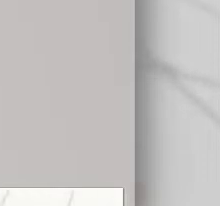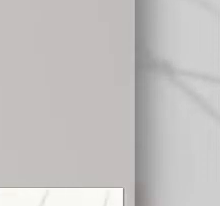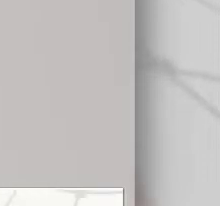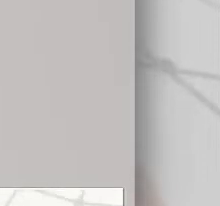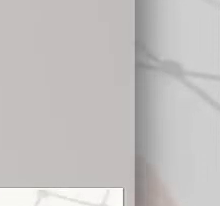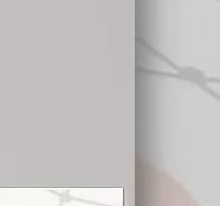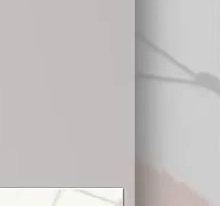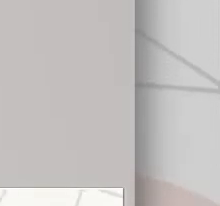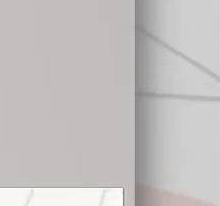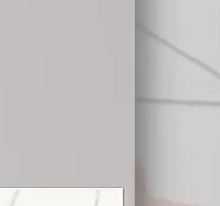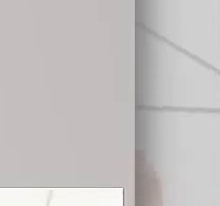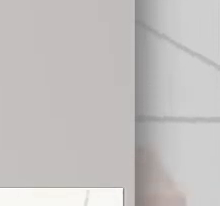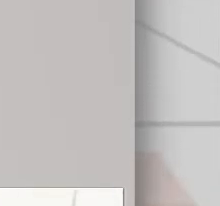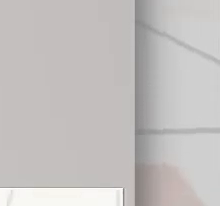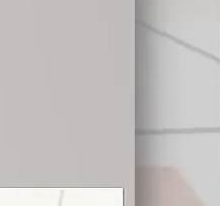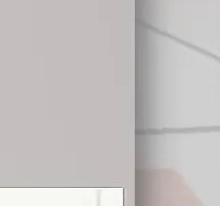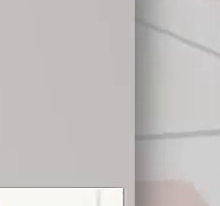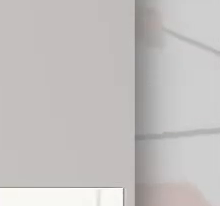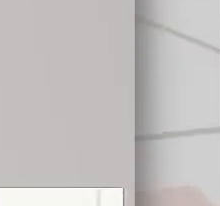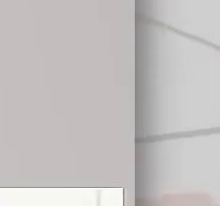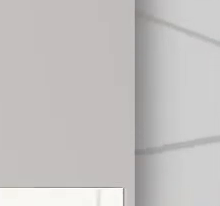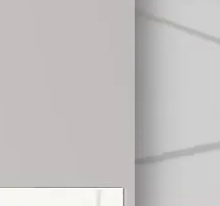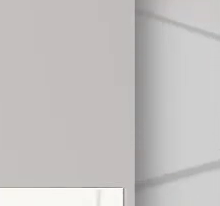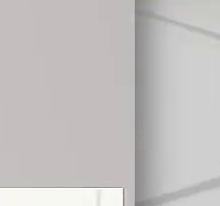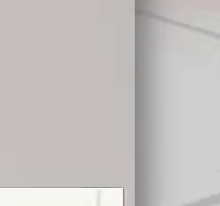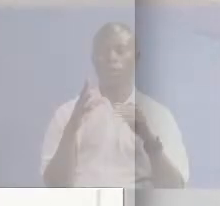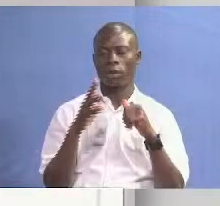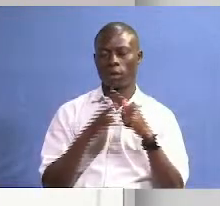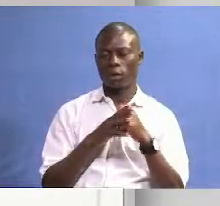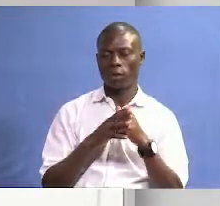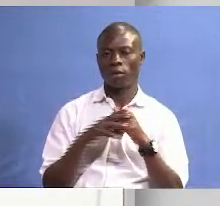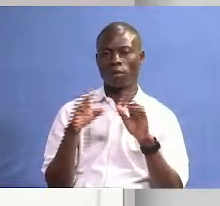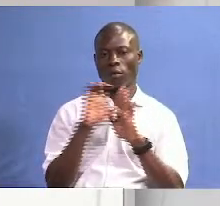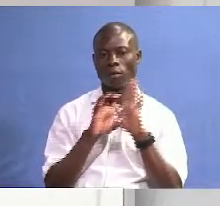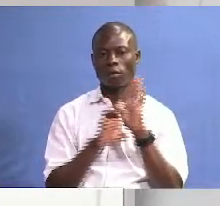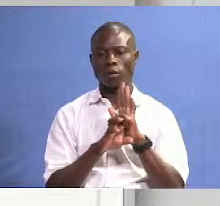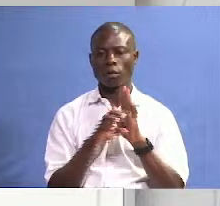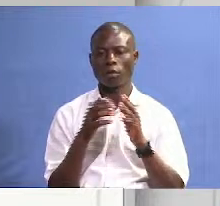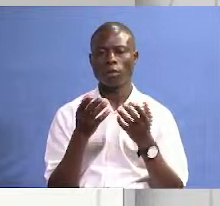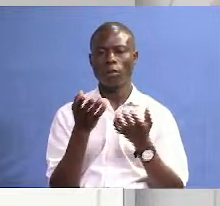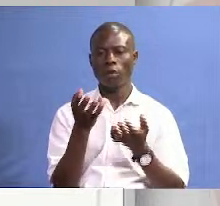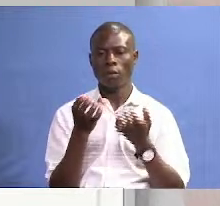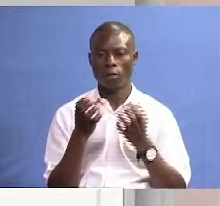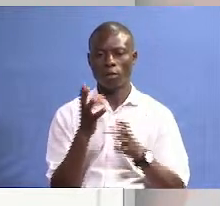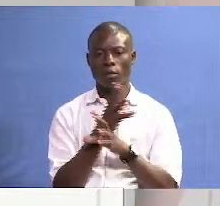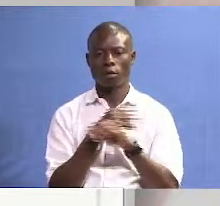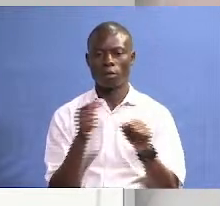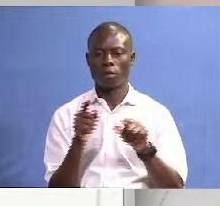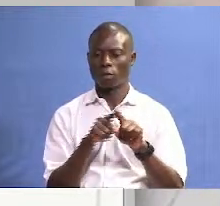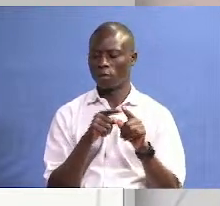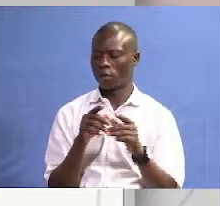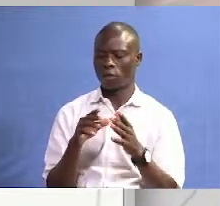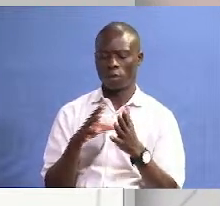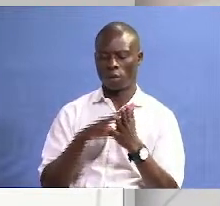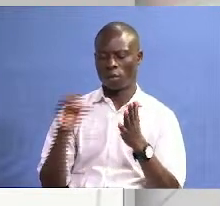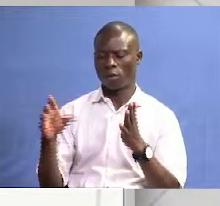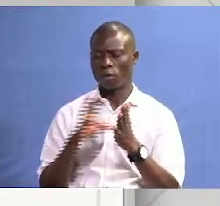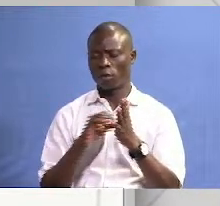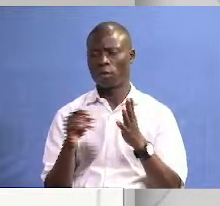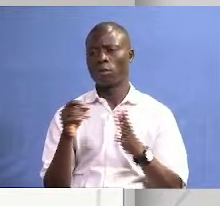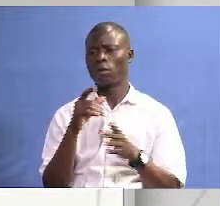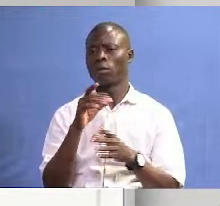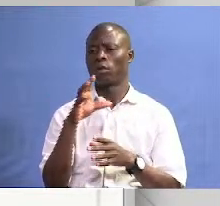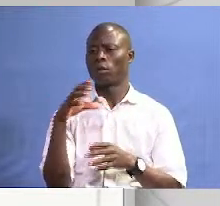a resolution under clause 9 of the Constitution that require the president to dismiss a cabinet secretary is supported